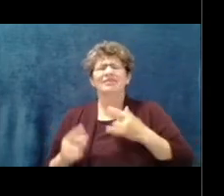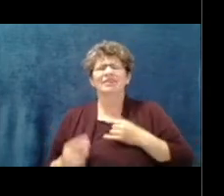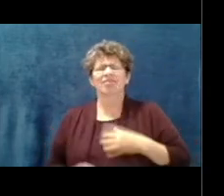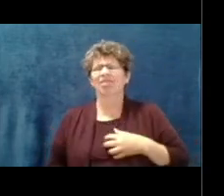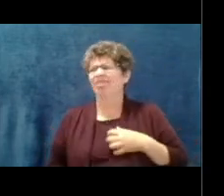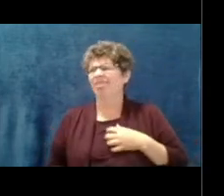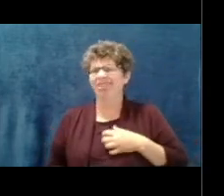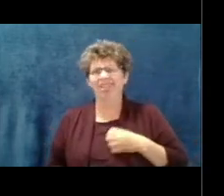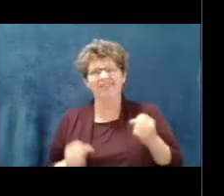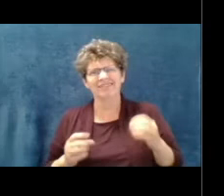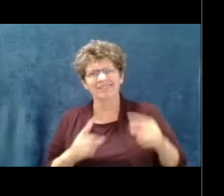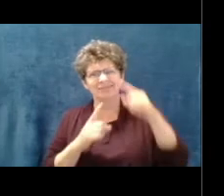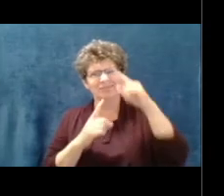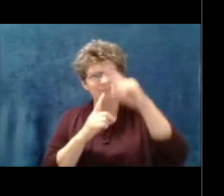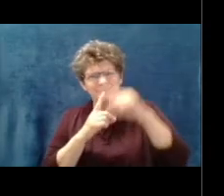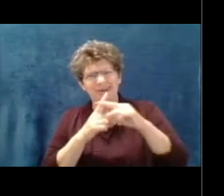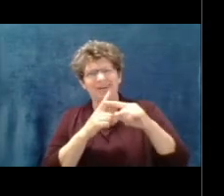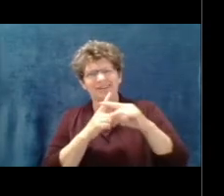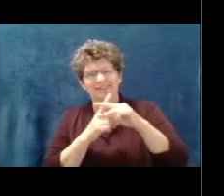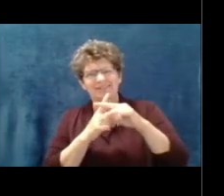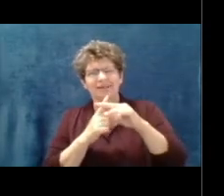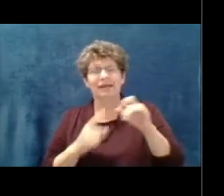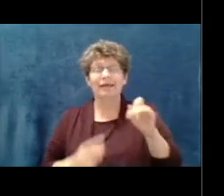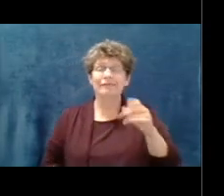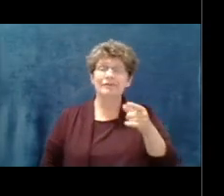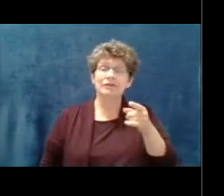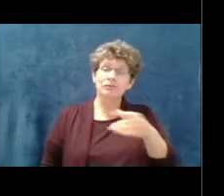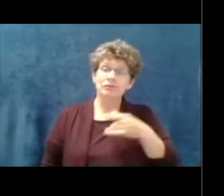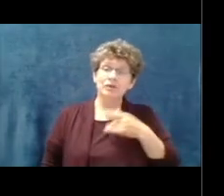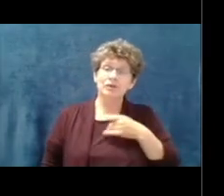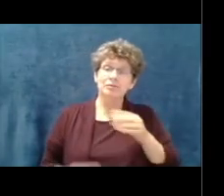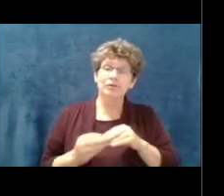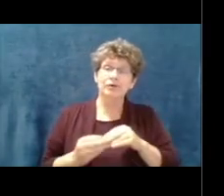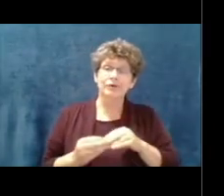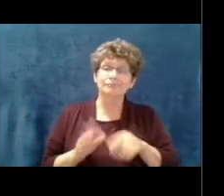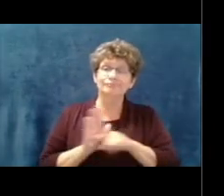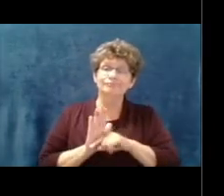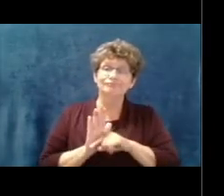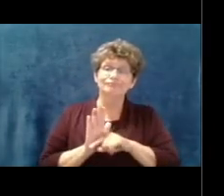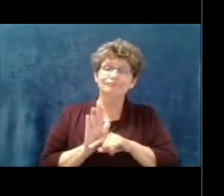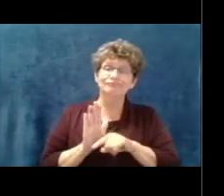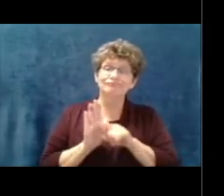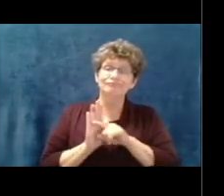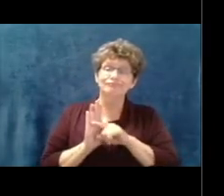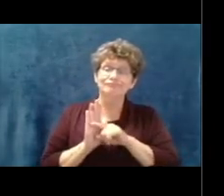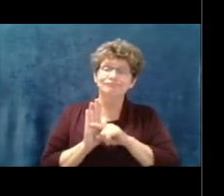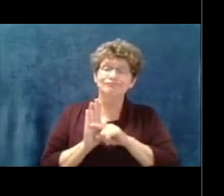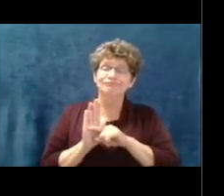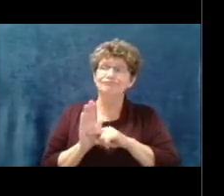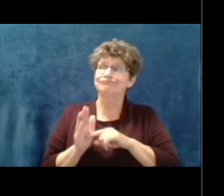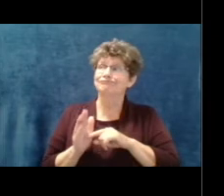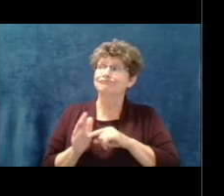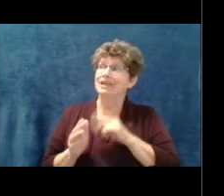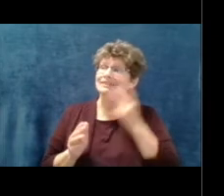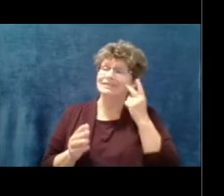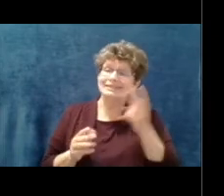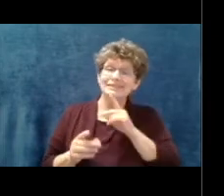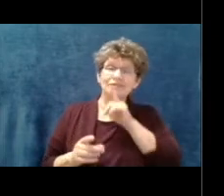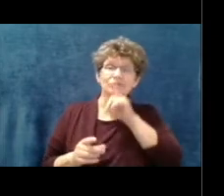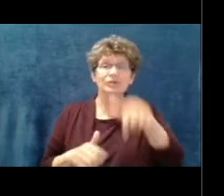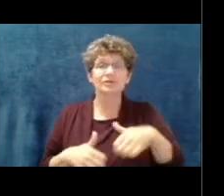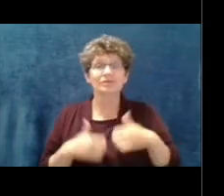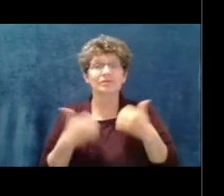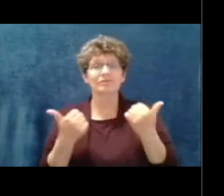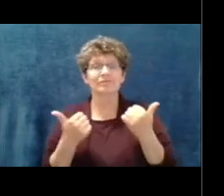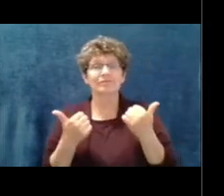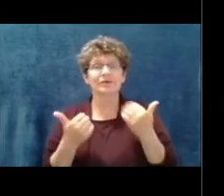So if you happen to be on the more pessimist, sort of realist kind of side of life, it